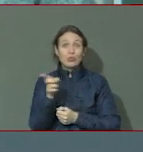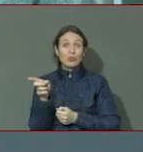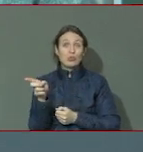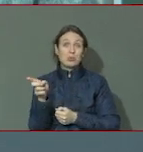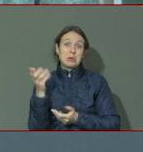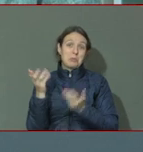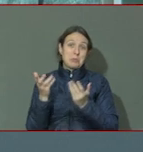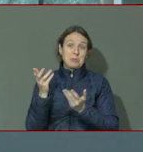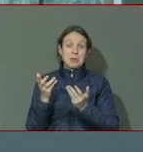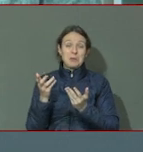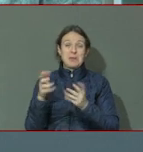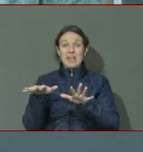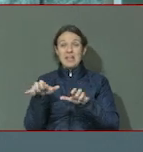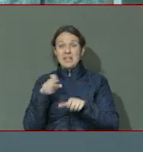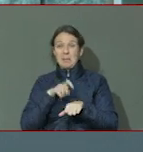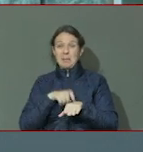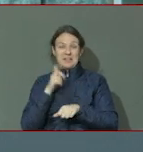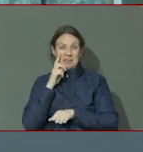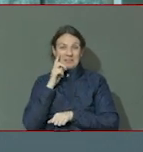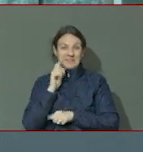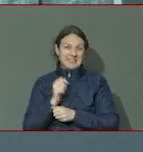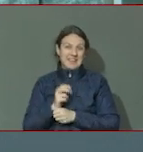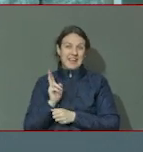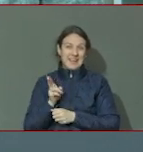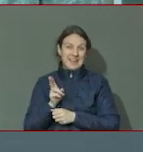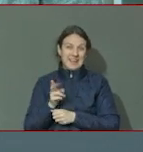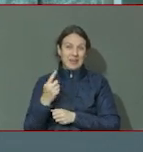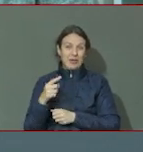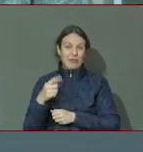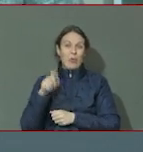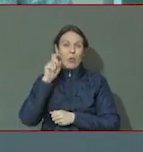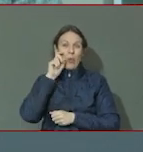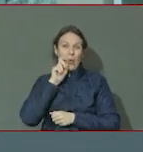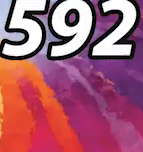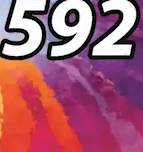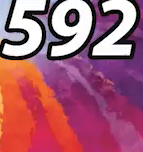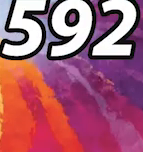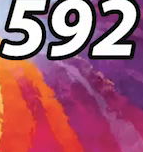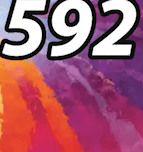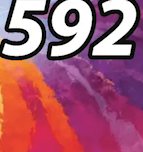somewhere during the exam again to go through old question papers.